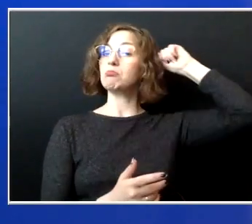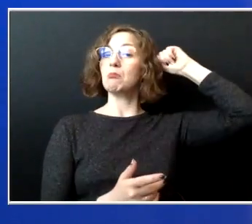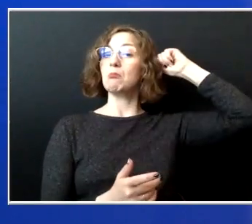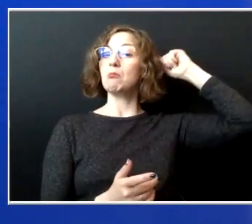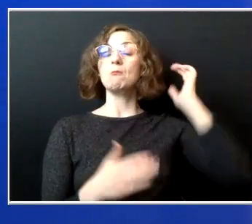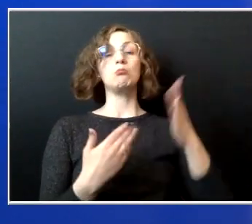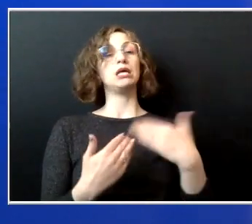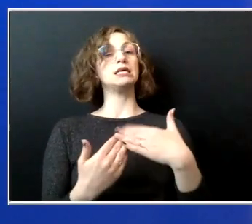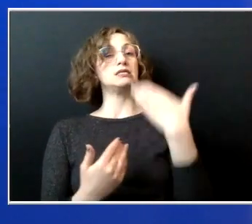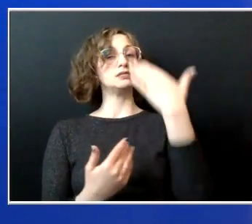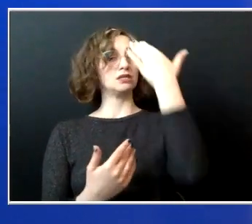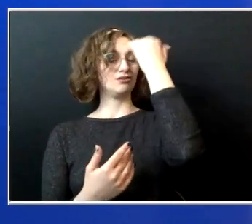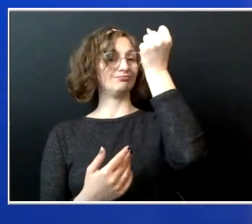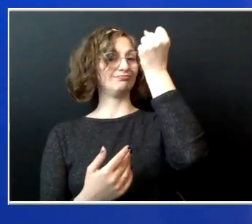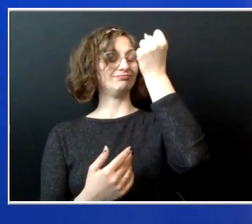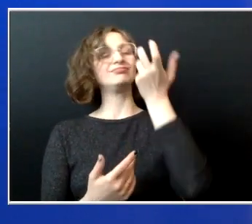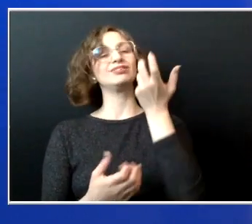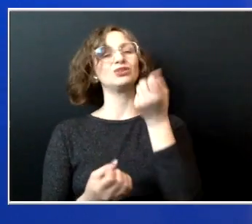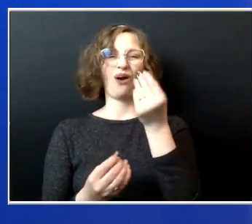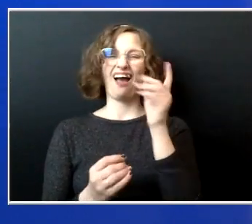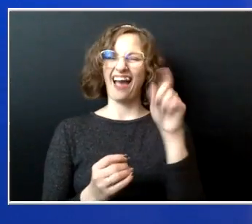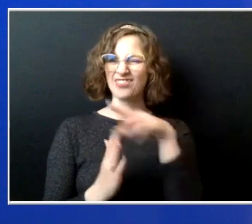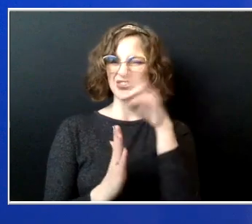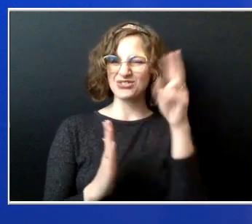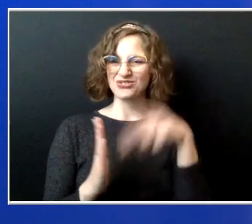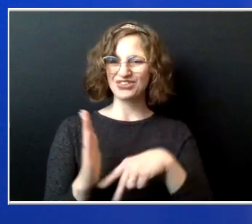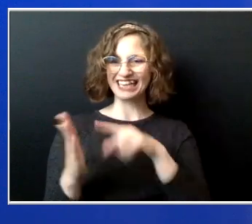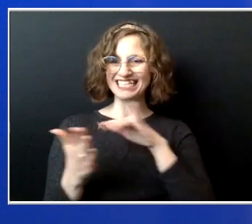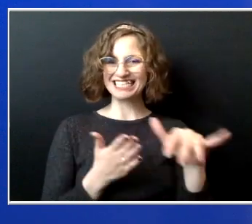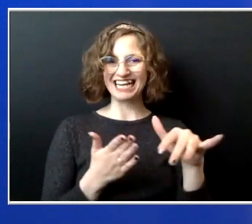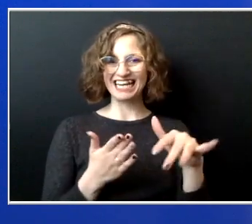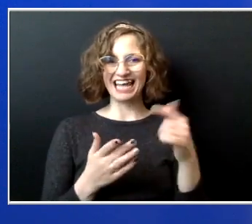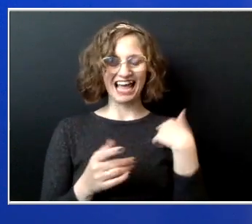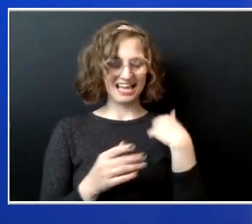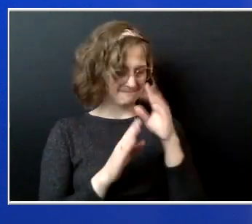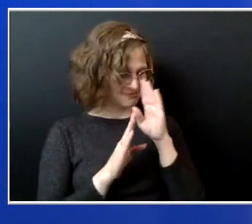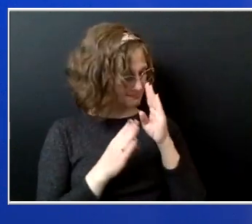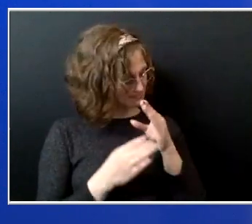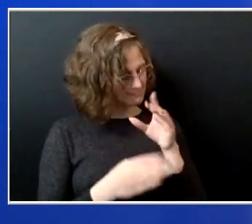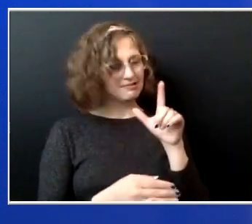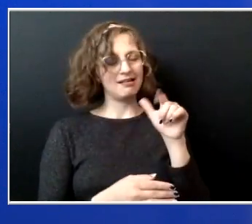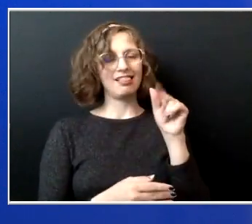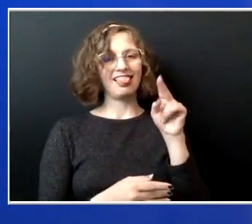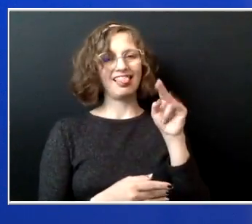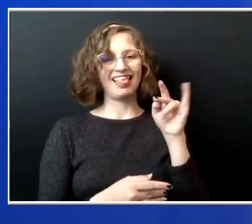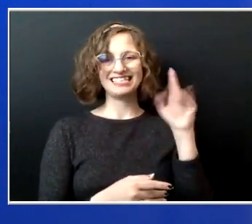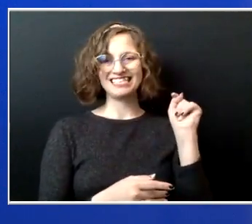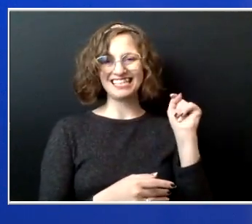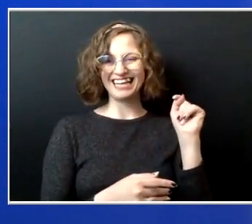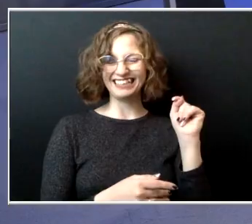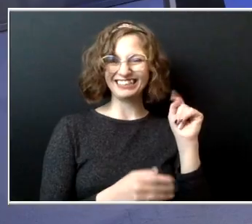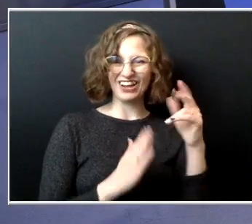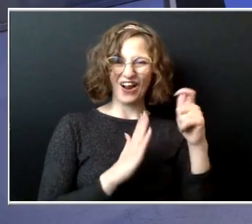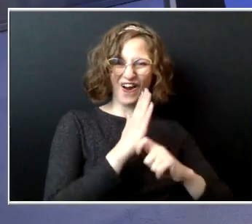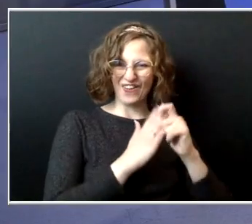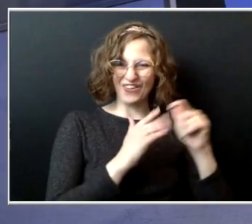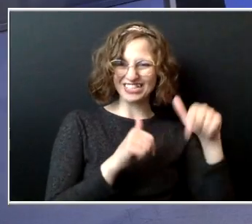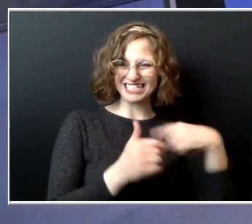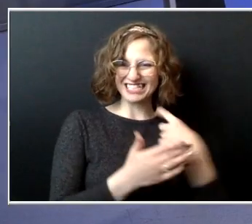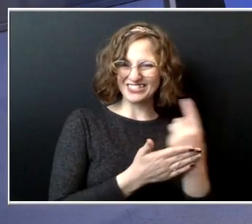I'll have to pick up the study. I've been in the Lancet articles this week, so I will pick up the JAMA article after clinic. All